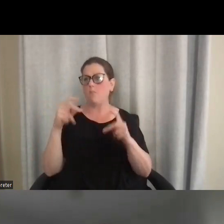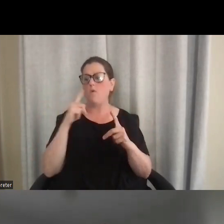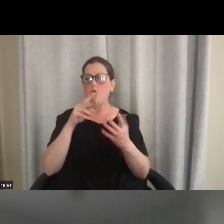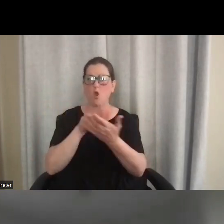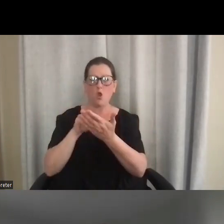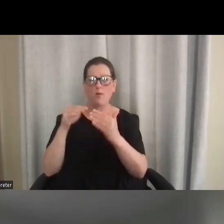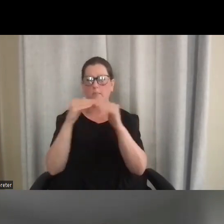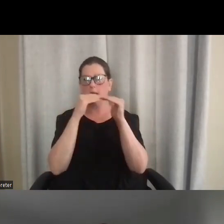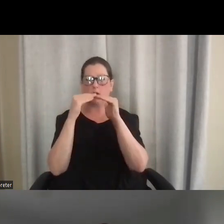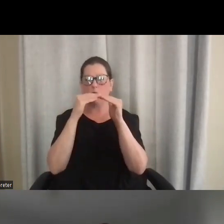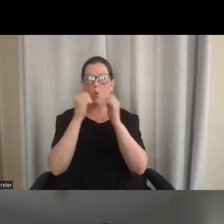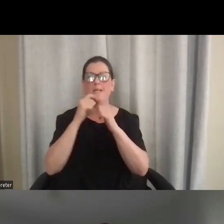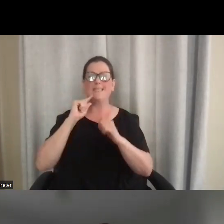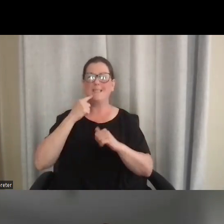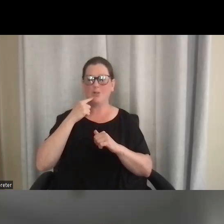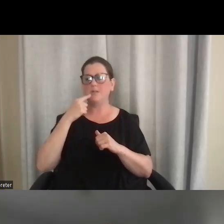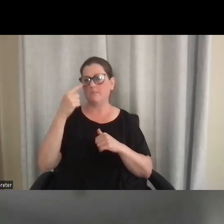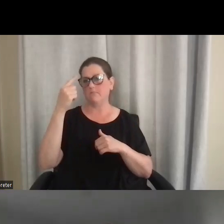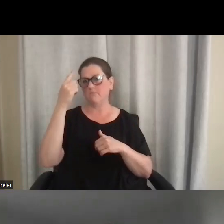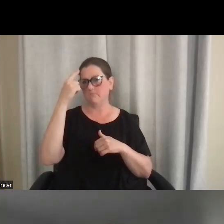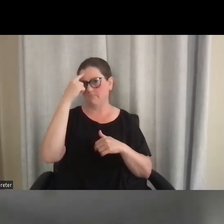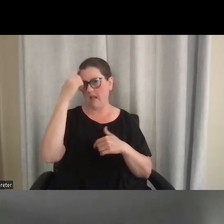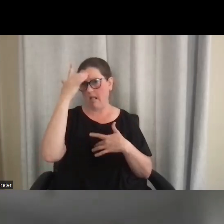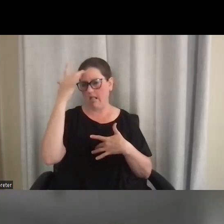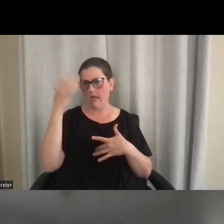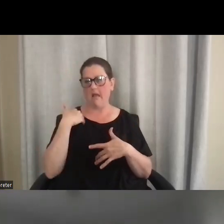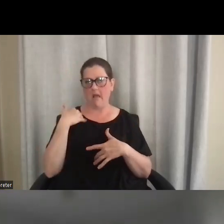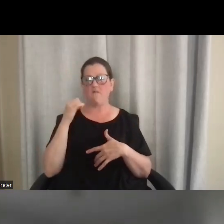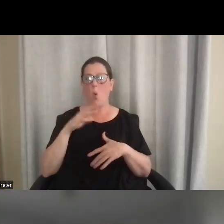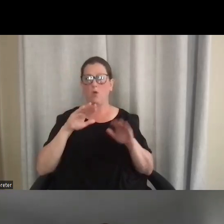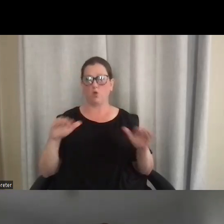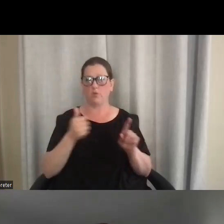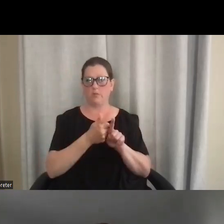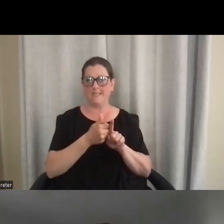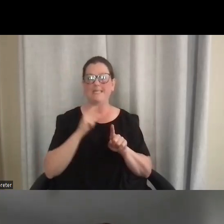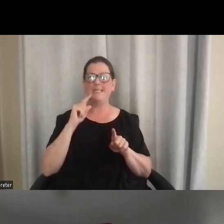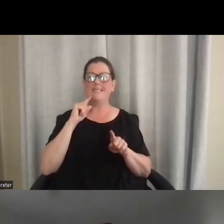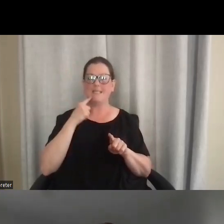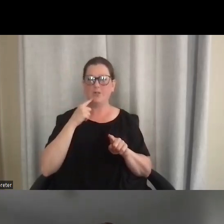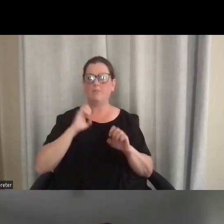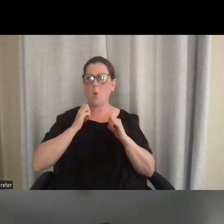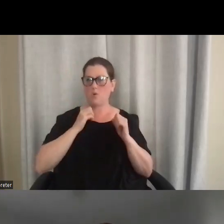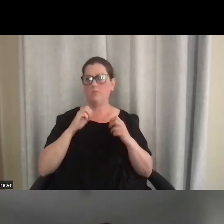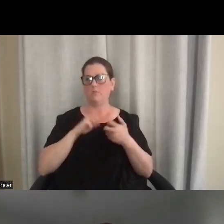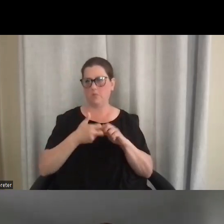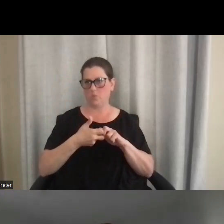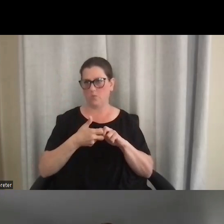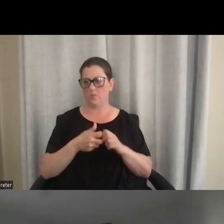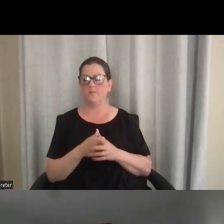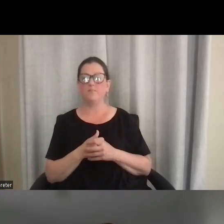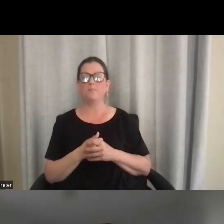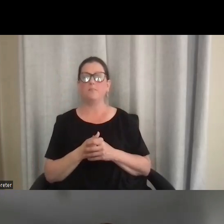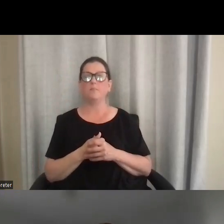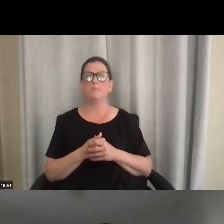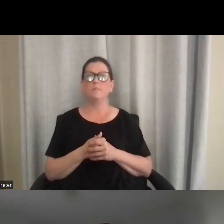with serious mental illness and/or children with serious emotional disturbance.